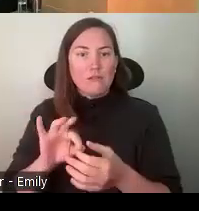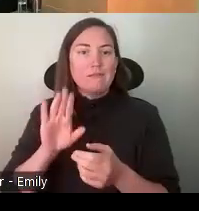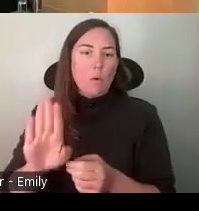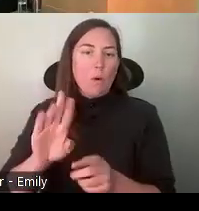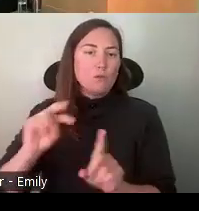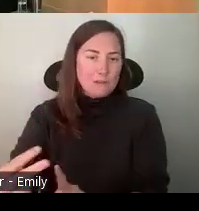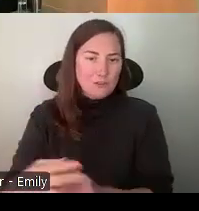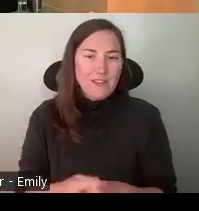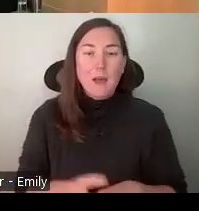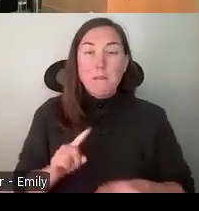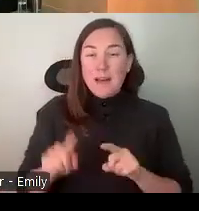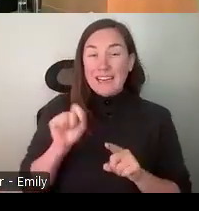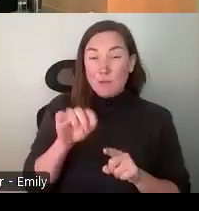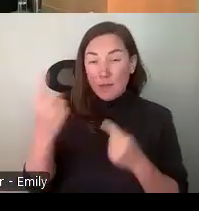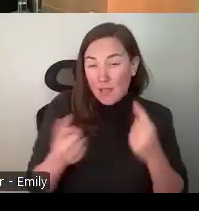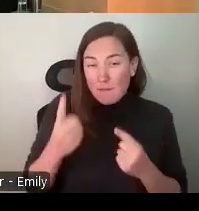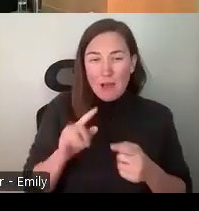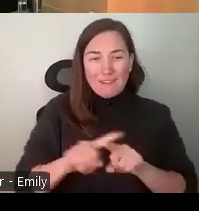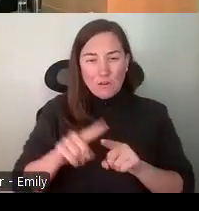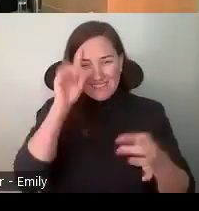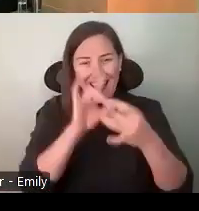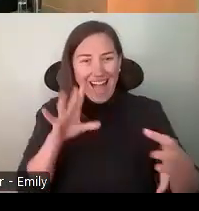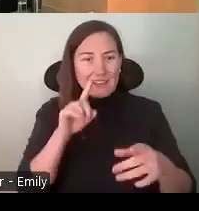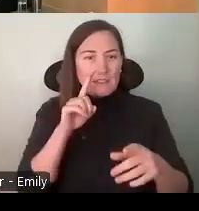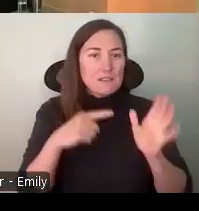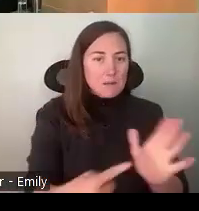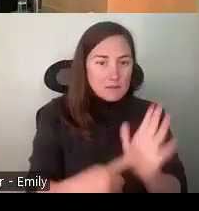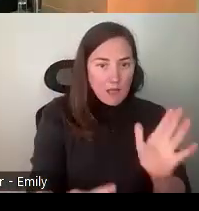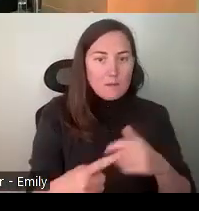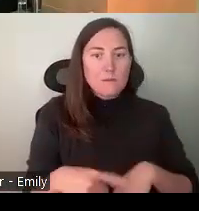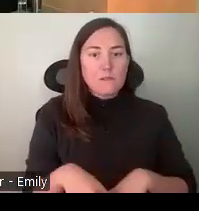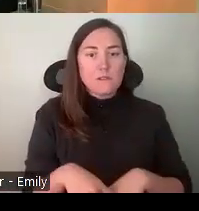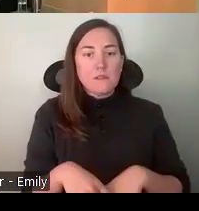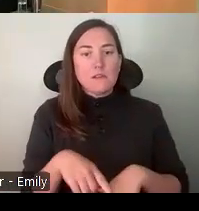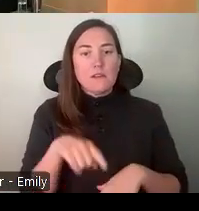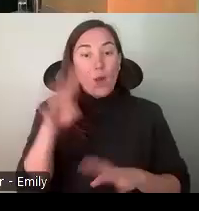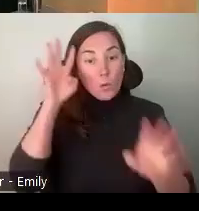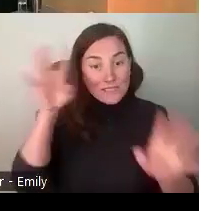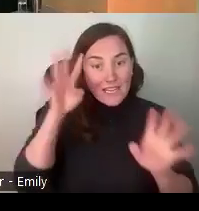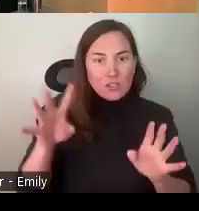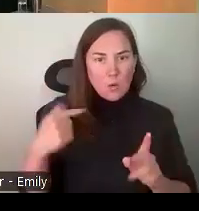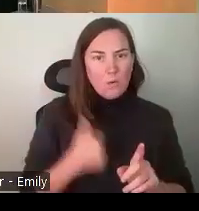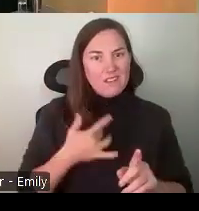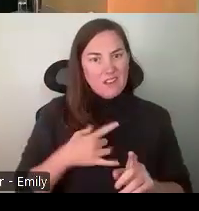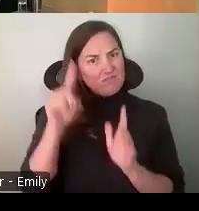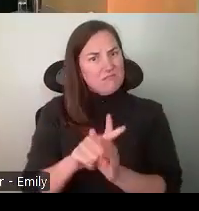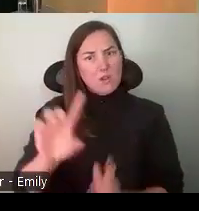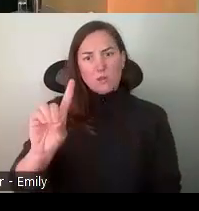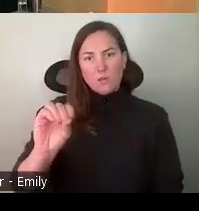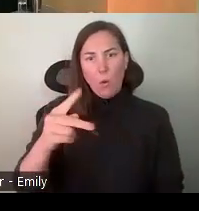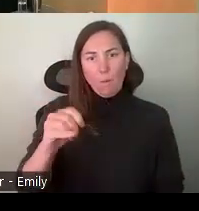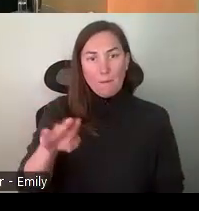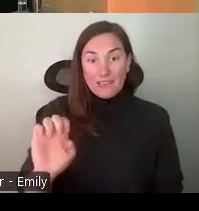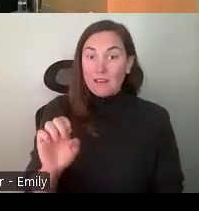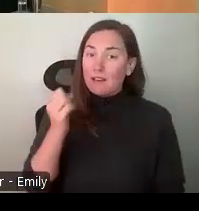about mechanisms of psychotic symptoms like hallucinations, dopamine definitely comes to mind. We know that all or almost all of our